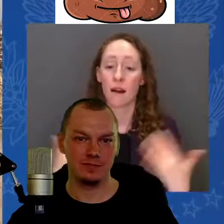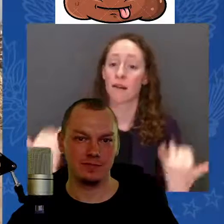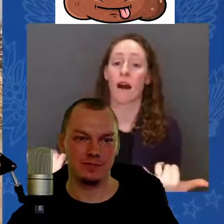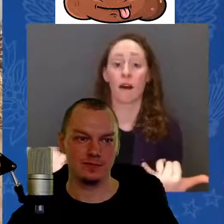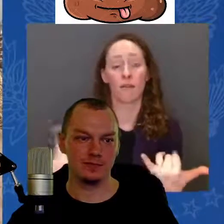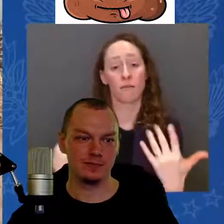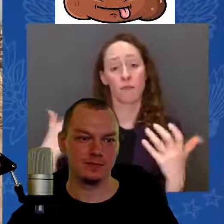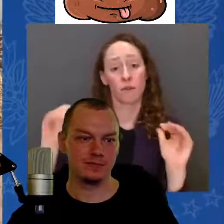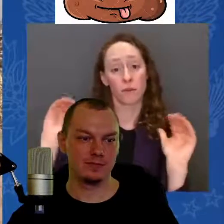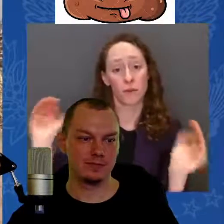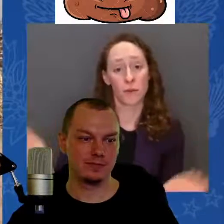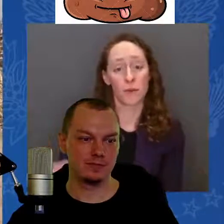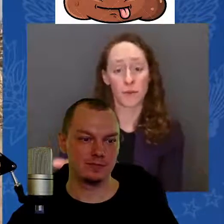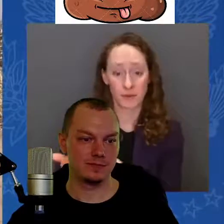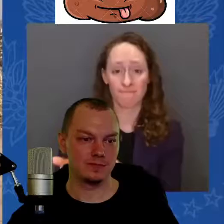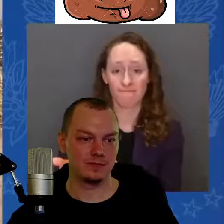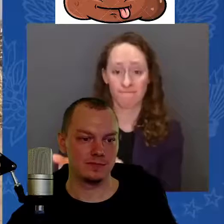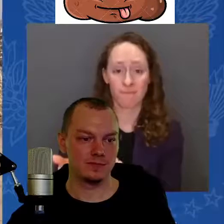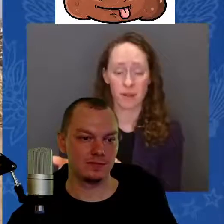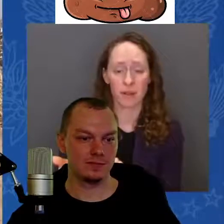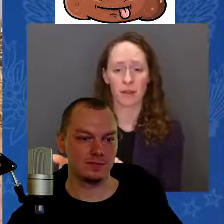ever since last Friday.